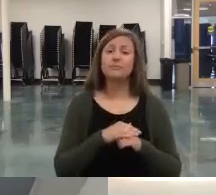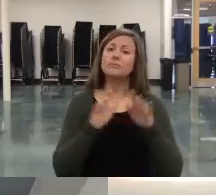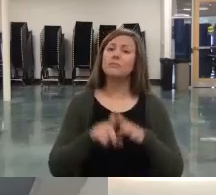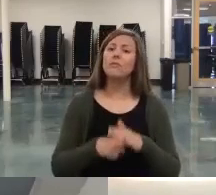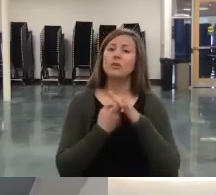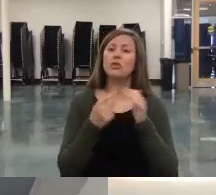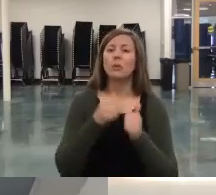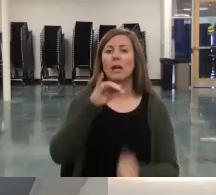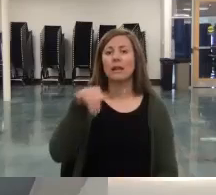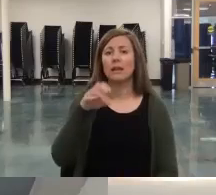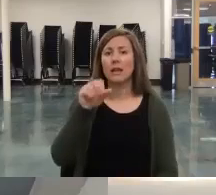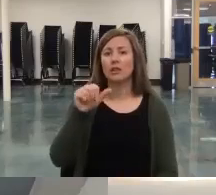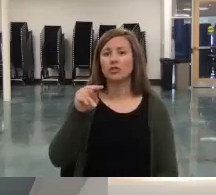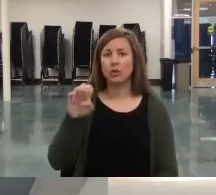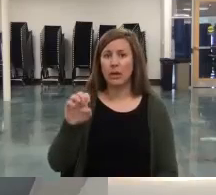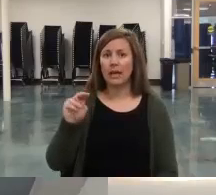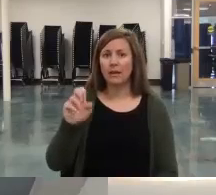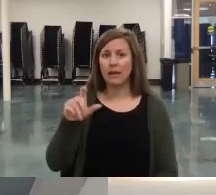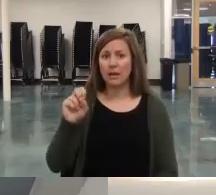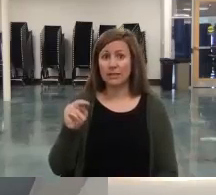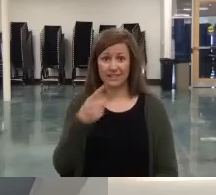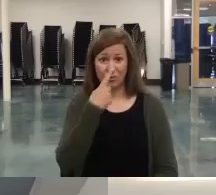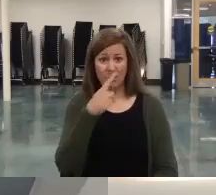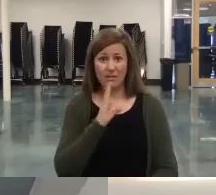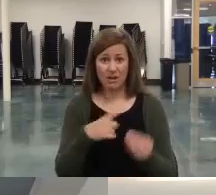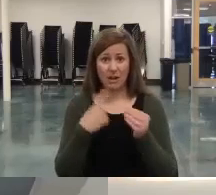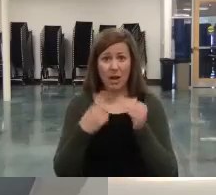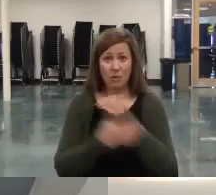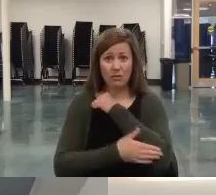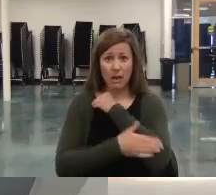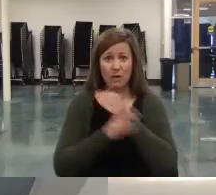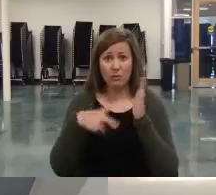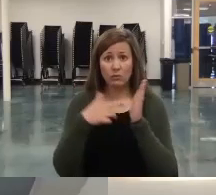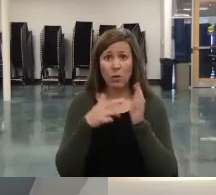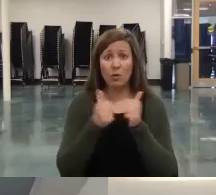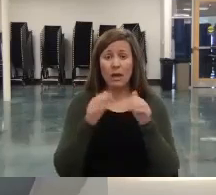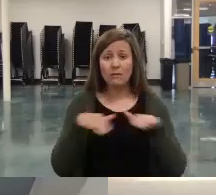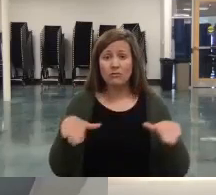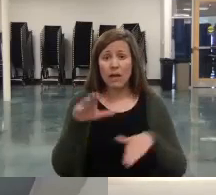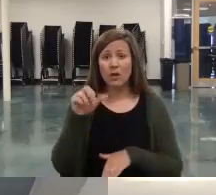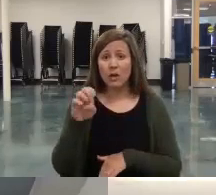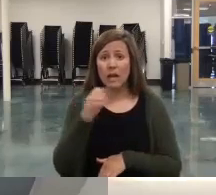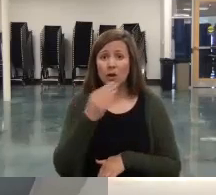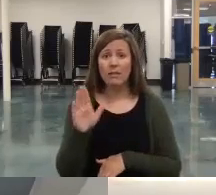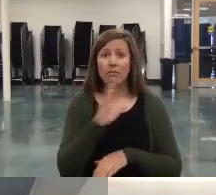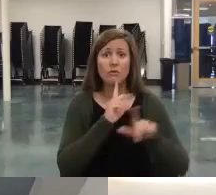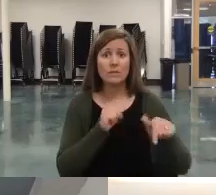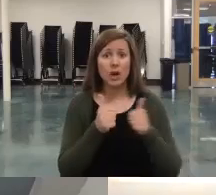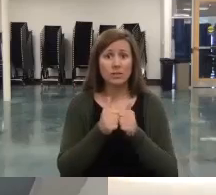with Joanne Nelson. Joanne, could you talk a little bit about the county's role in childcare in response to the pandemic?